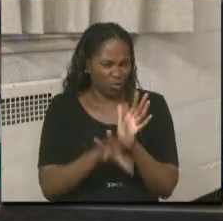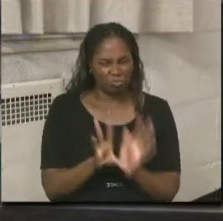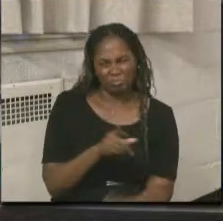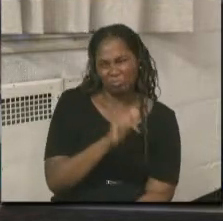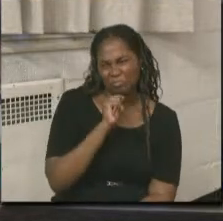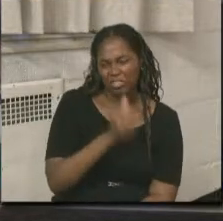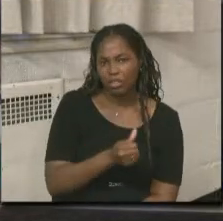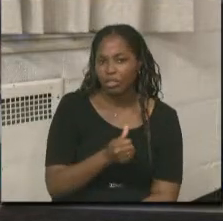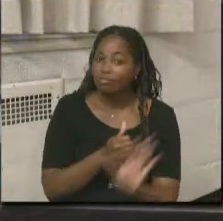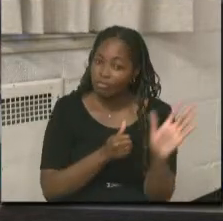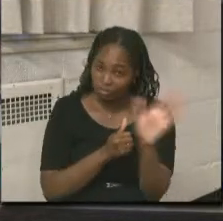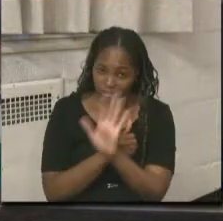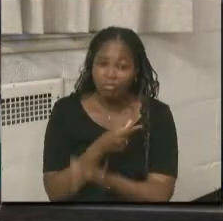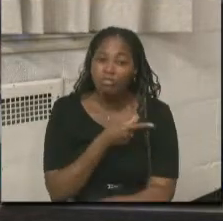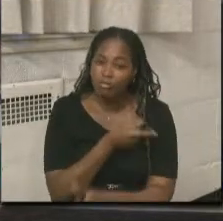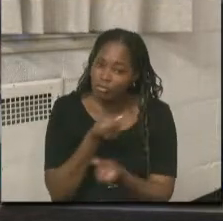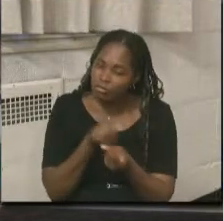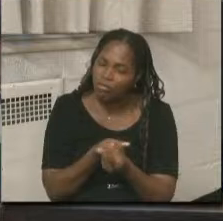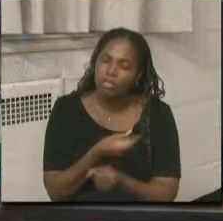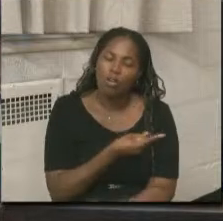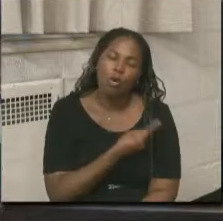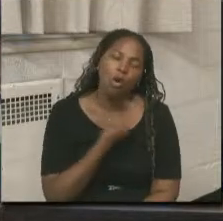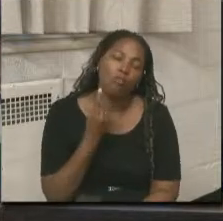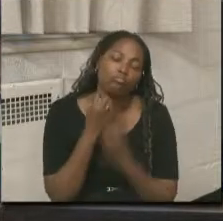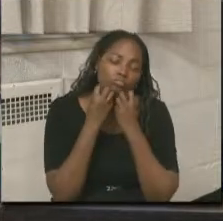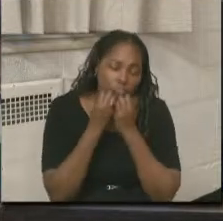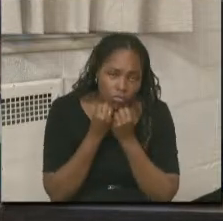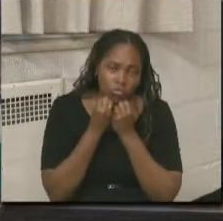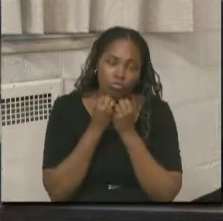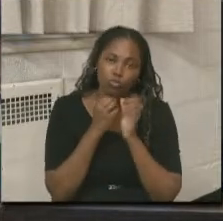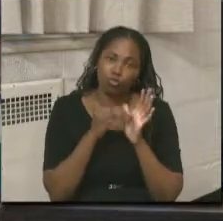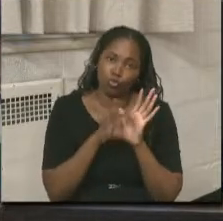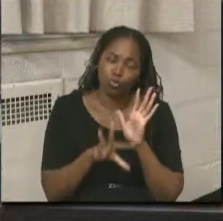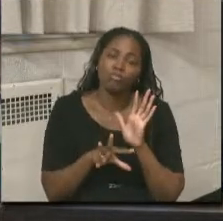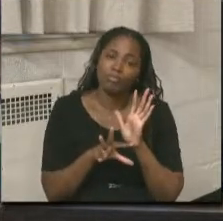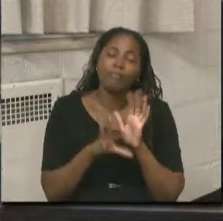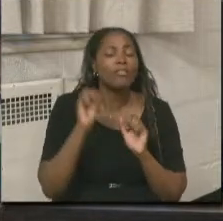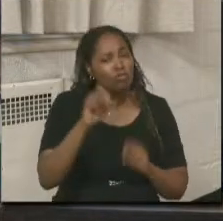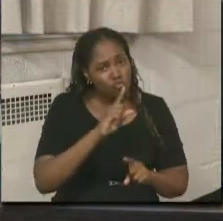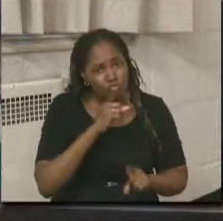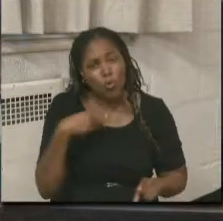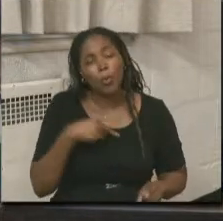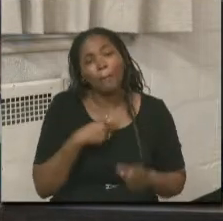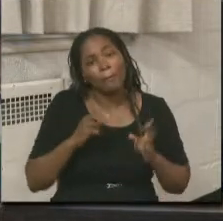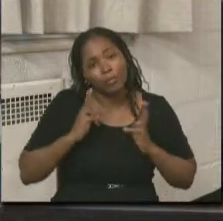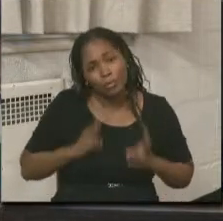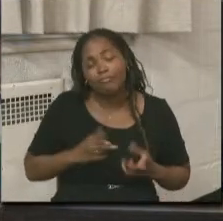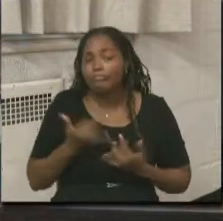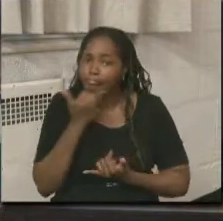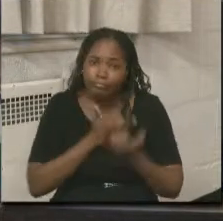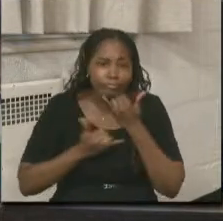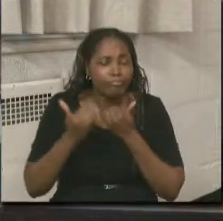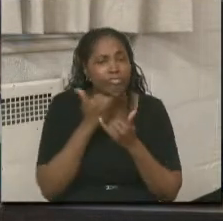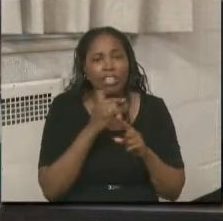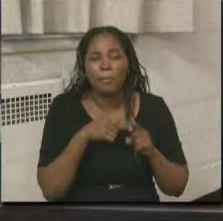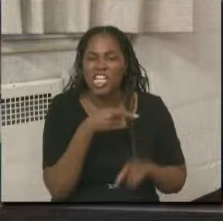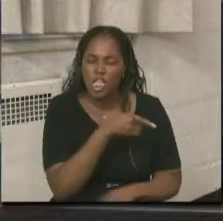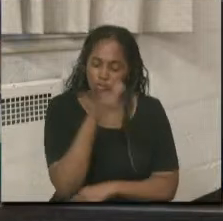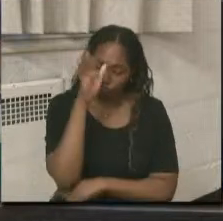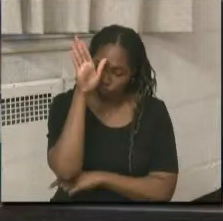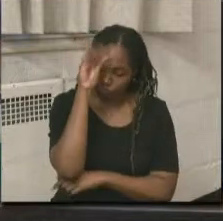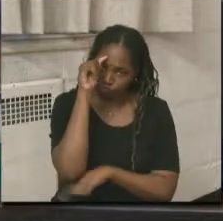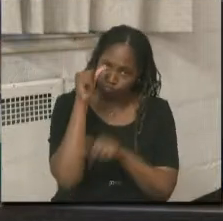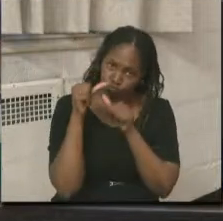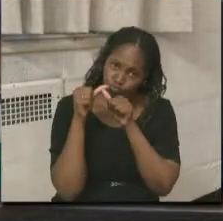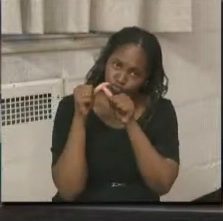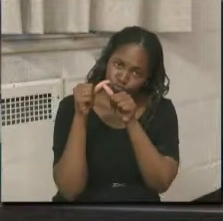students. He has been dedicated for students, and he cares. And we do make mistakes as human beings, but he has stayed steadfast, and that's what we